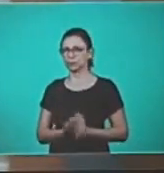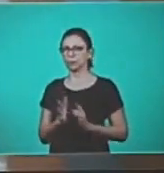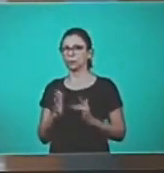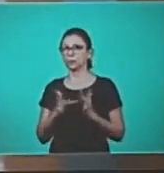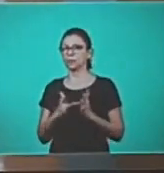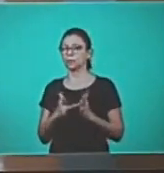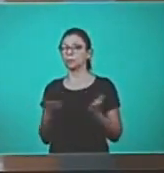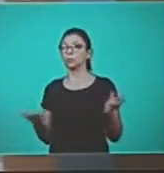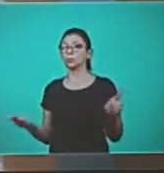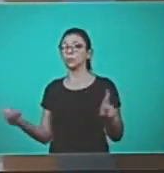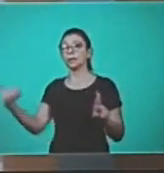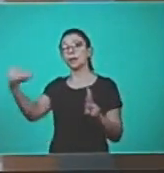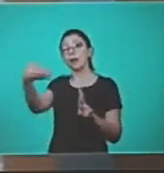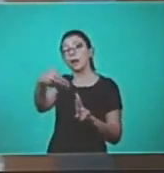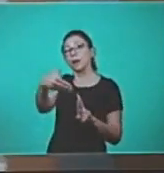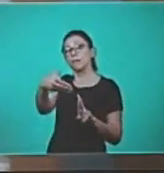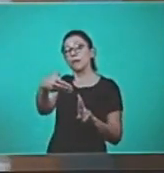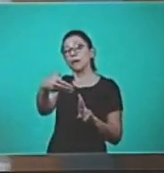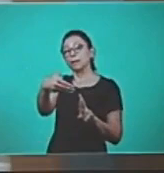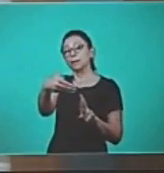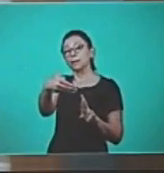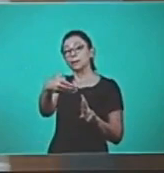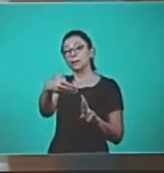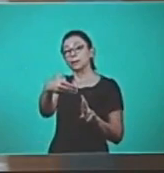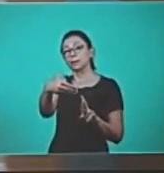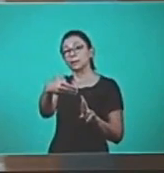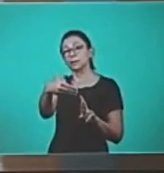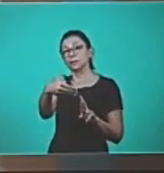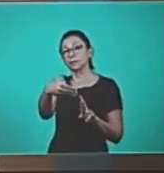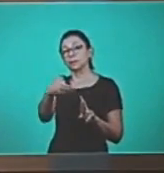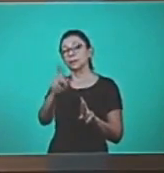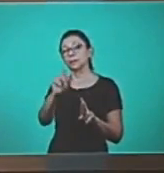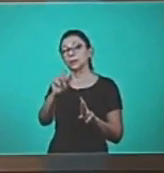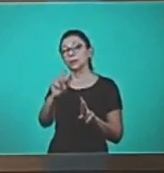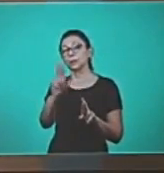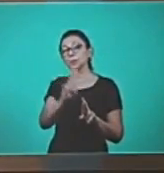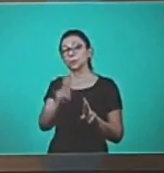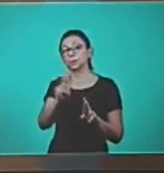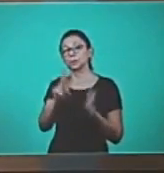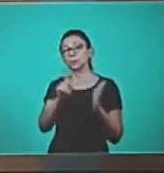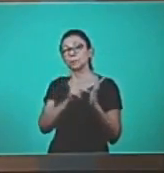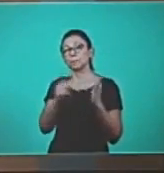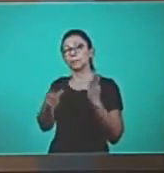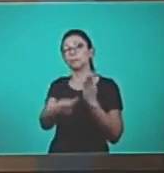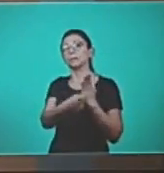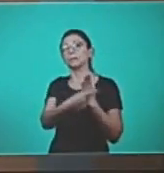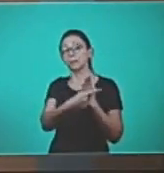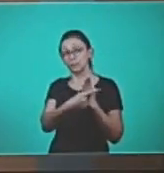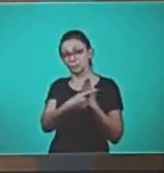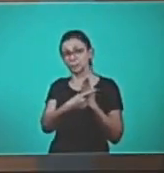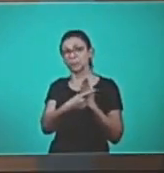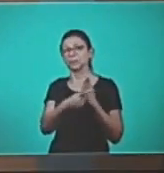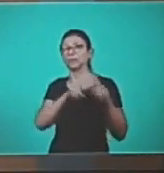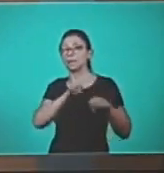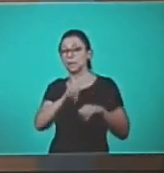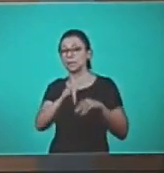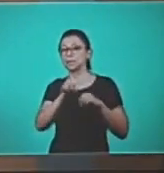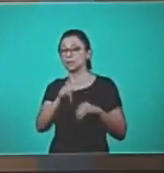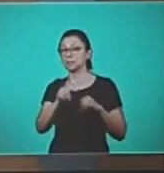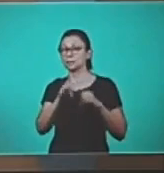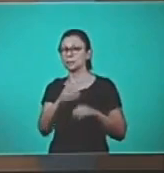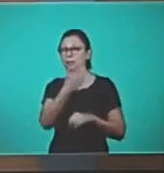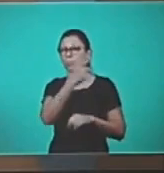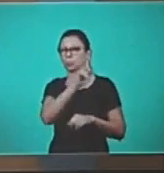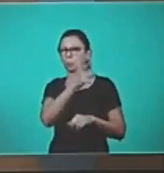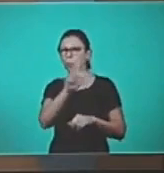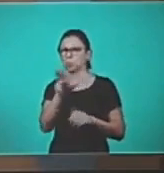Jesus refers to this moment and uses a parable for this moment. Other parables. He speaks also in other parables,